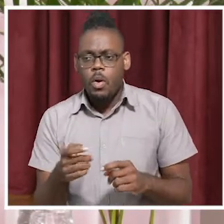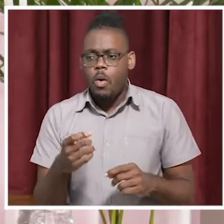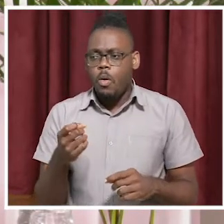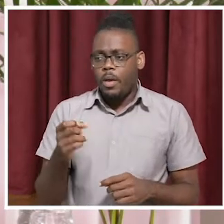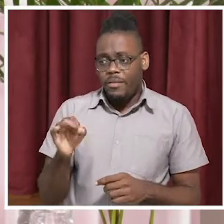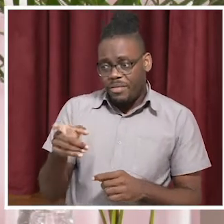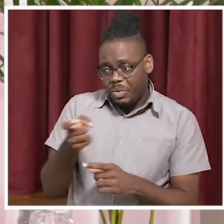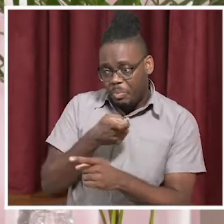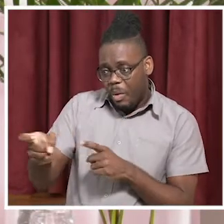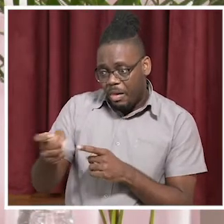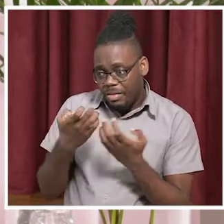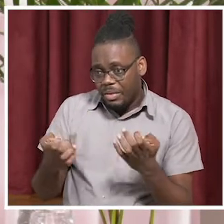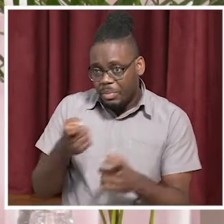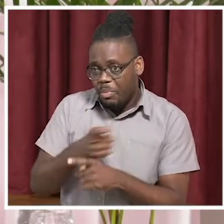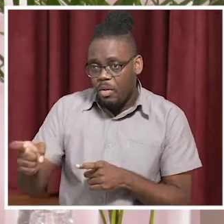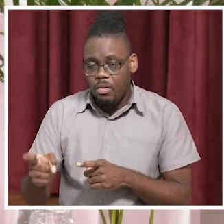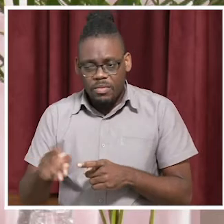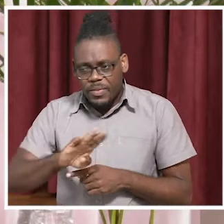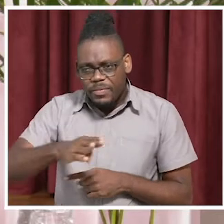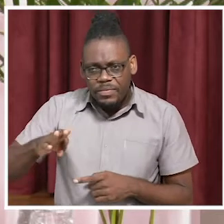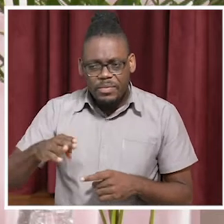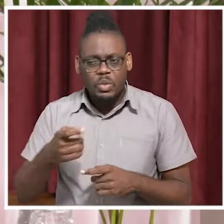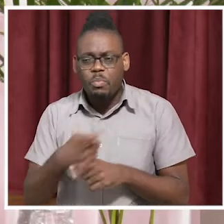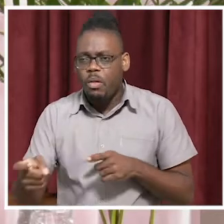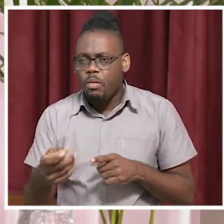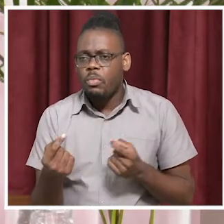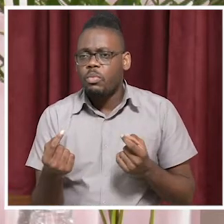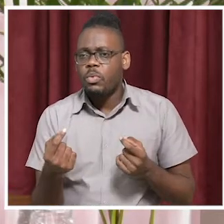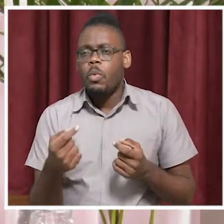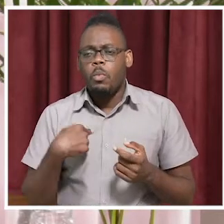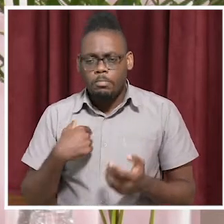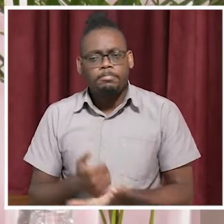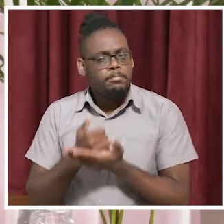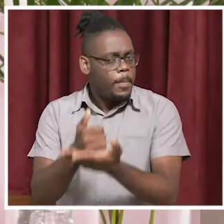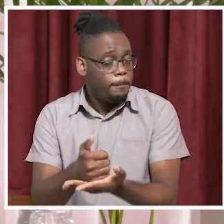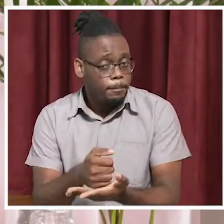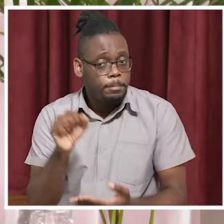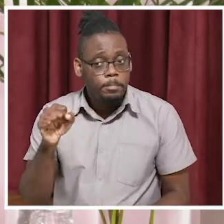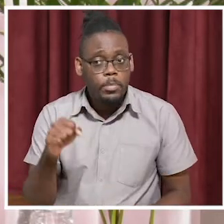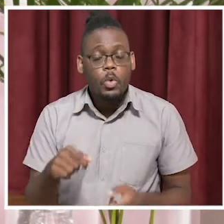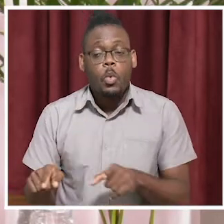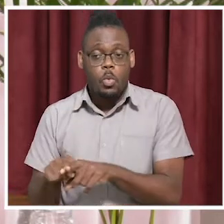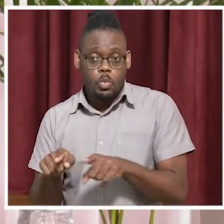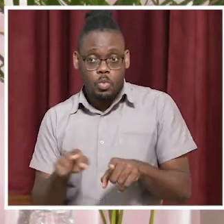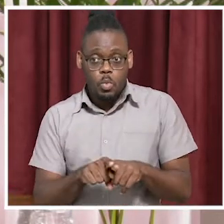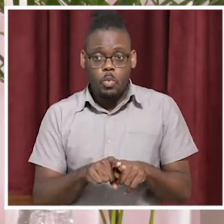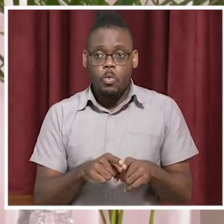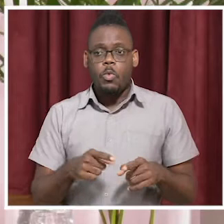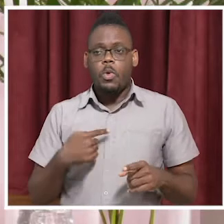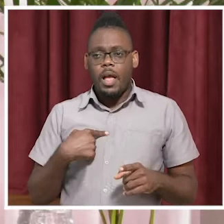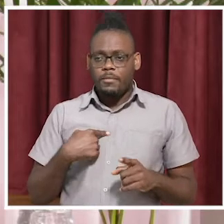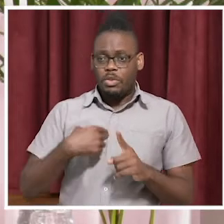to diet. We have a range of grants, dietary assistance, pharmaceutical, rental assistance. So